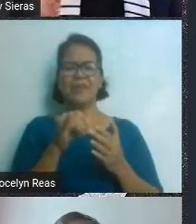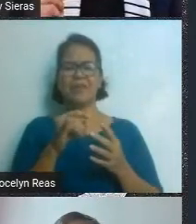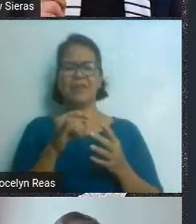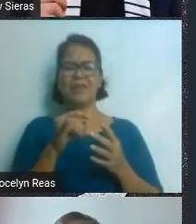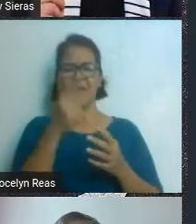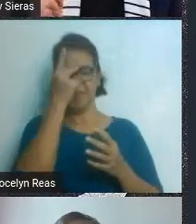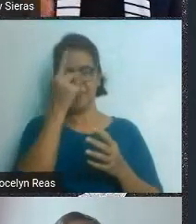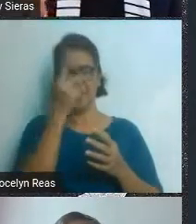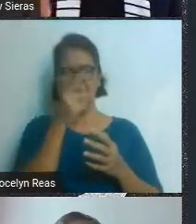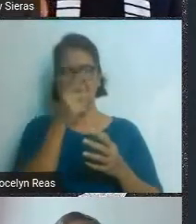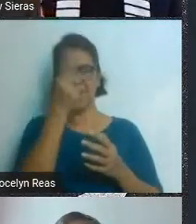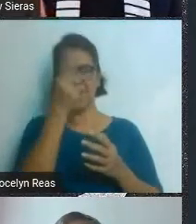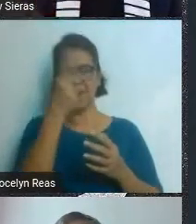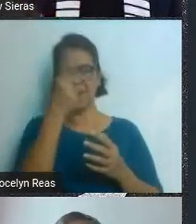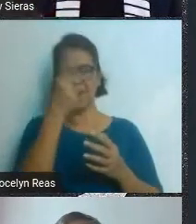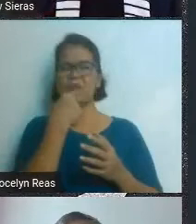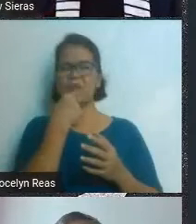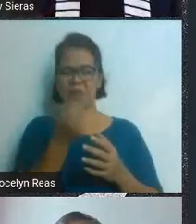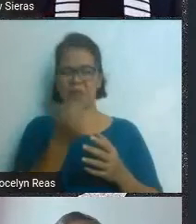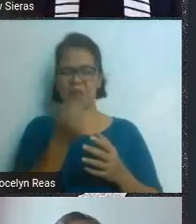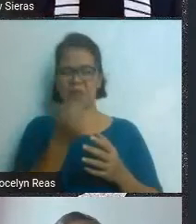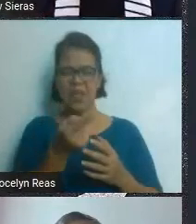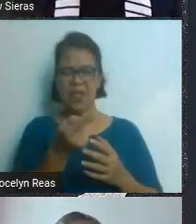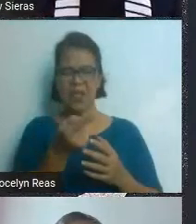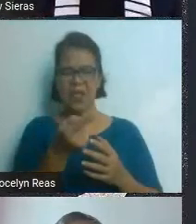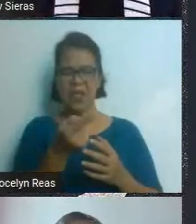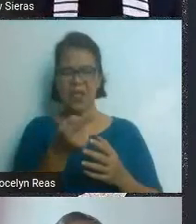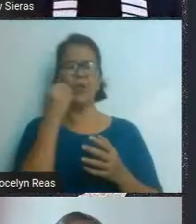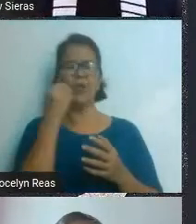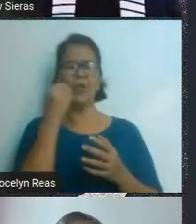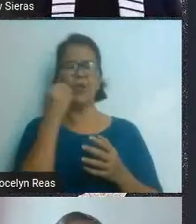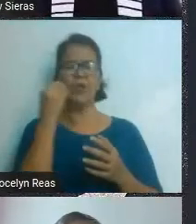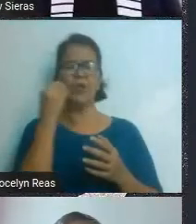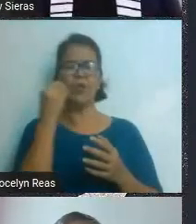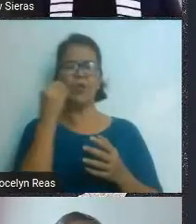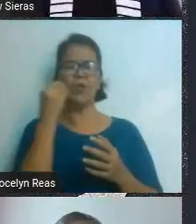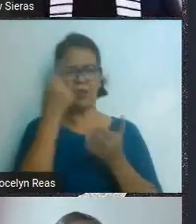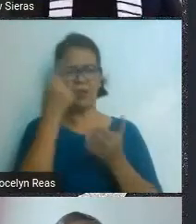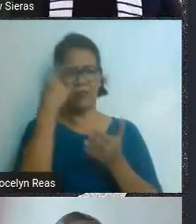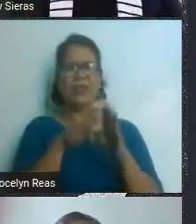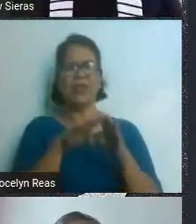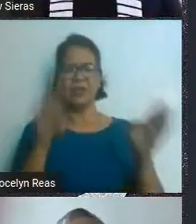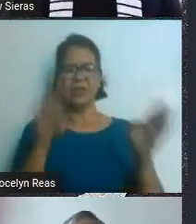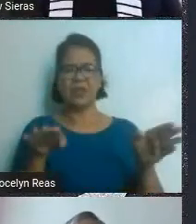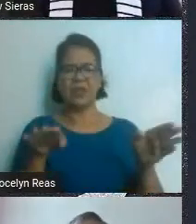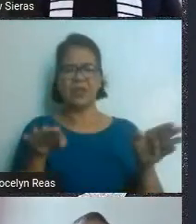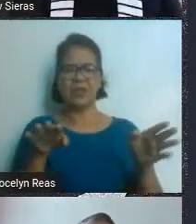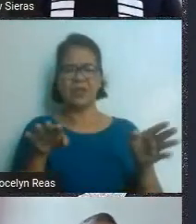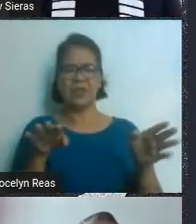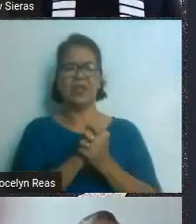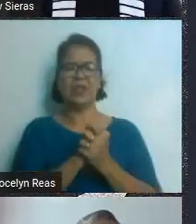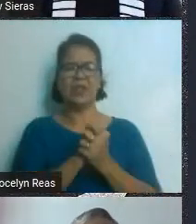would like to explore homeschooling na galing po sa DepEd para sigurado? Ano yun? If